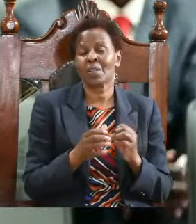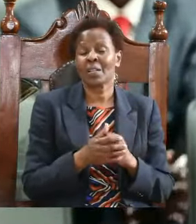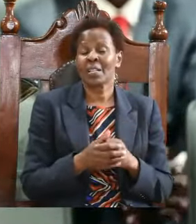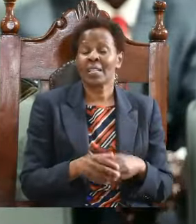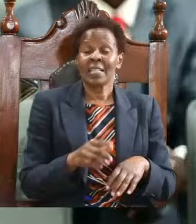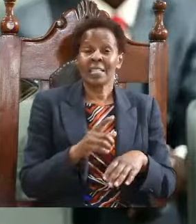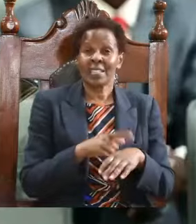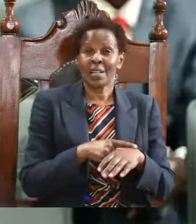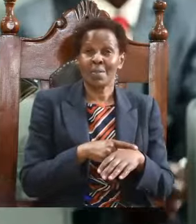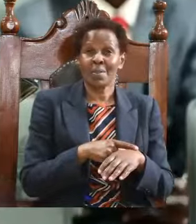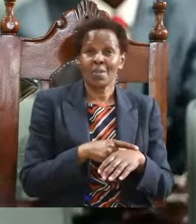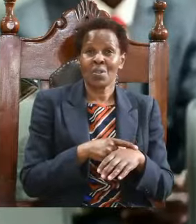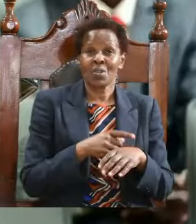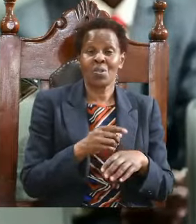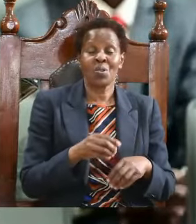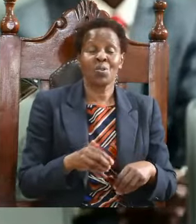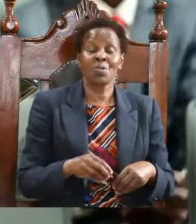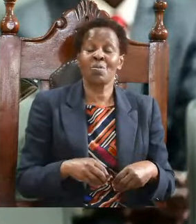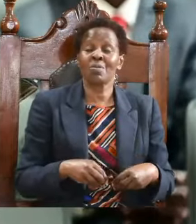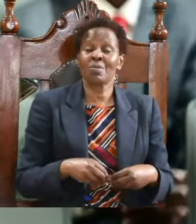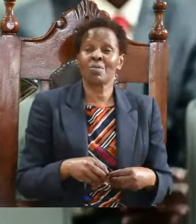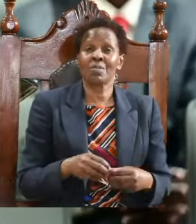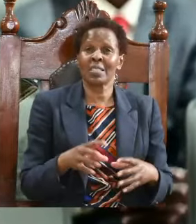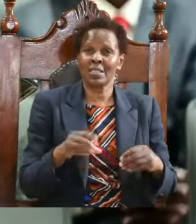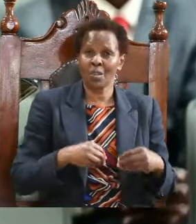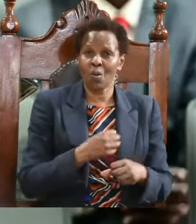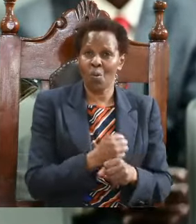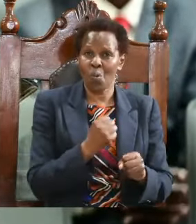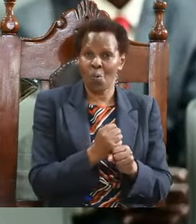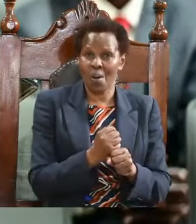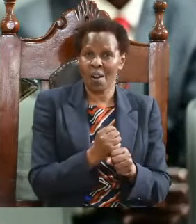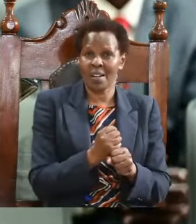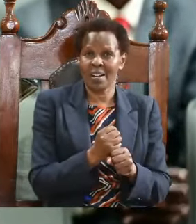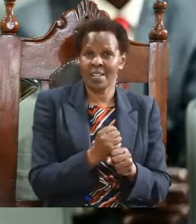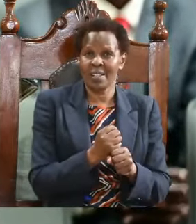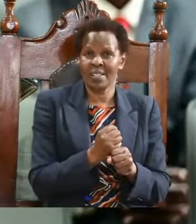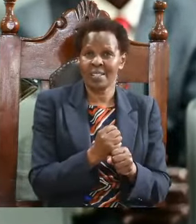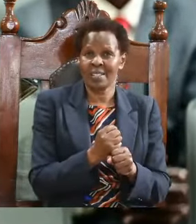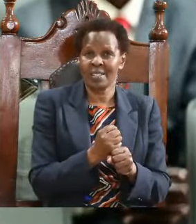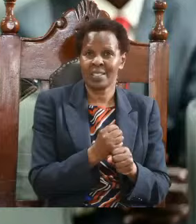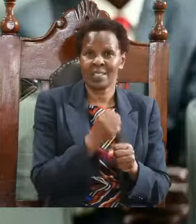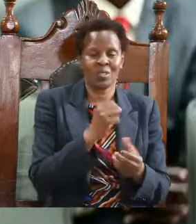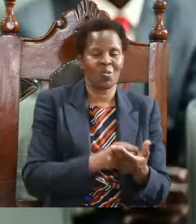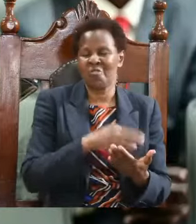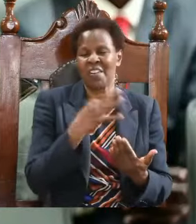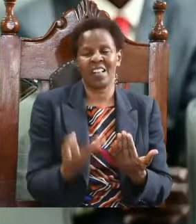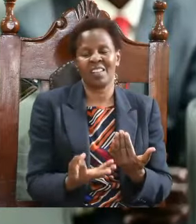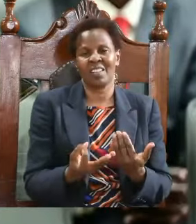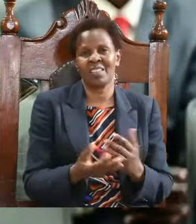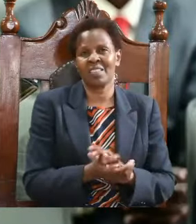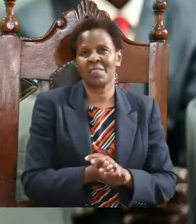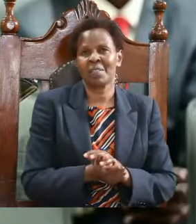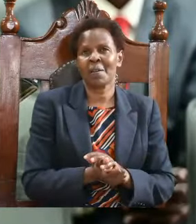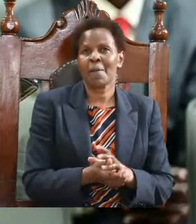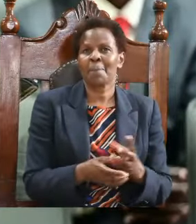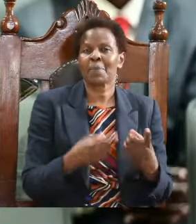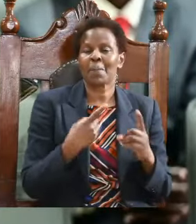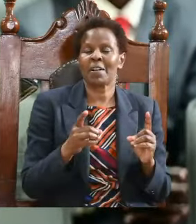we give you the scorecard, you might fail. Tukikuwekea scorecard, utaanguka tu. But